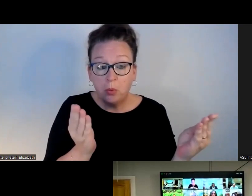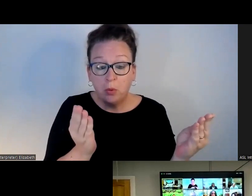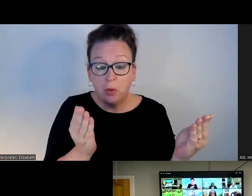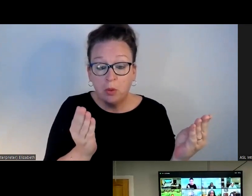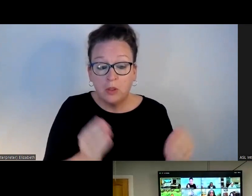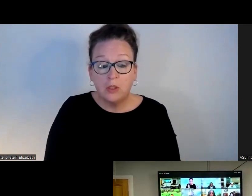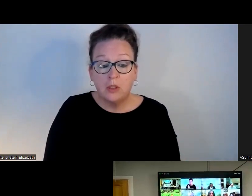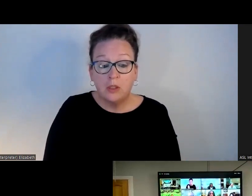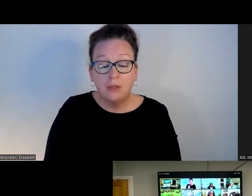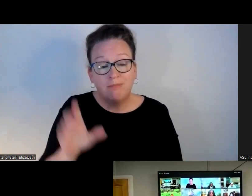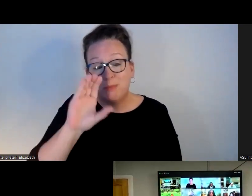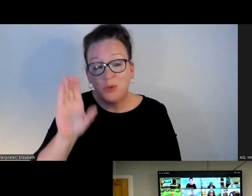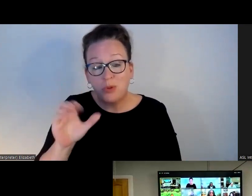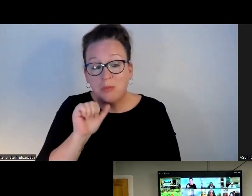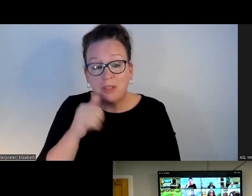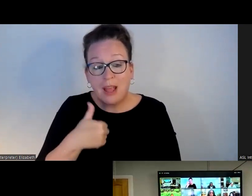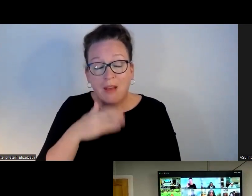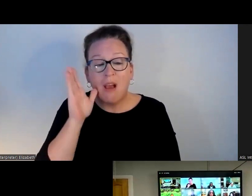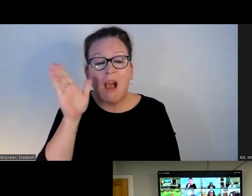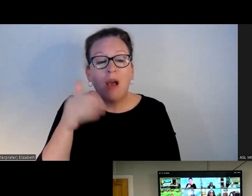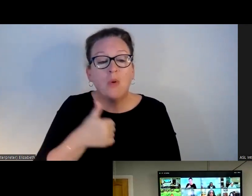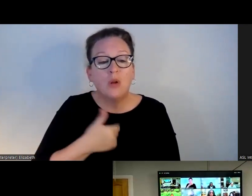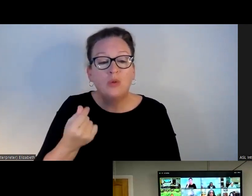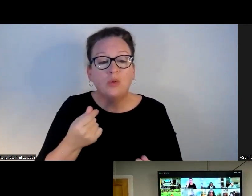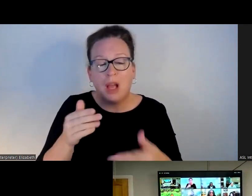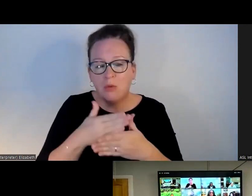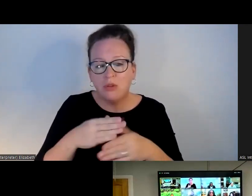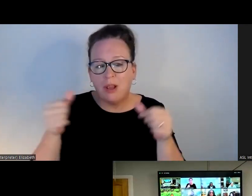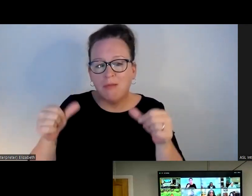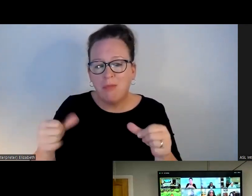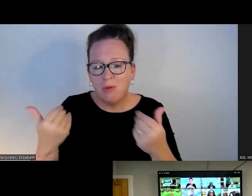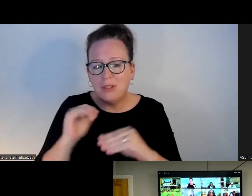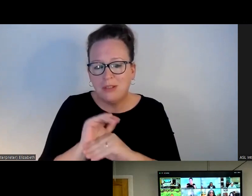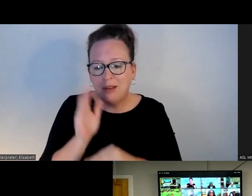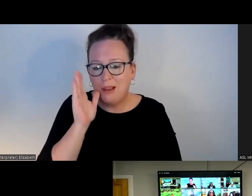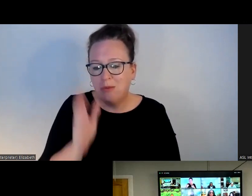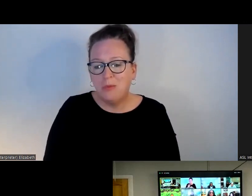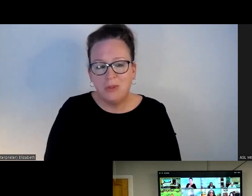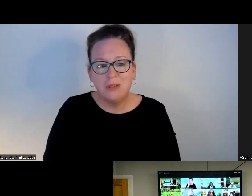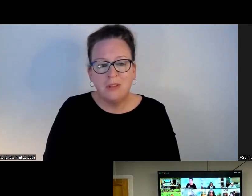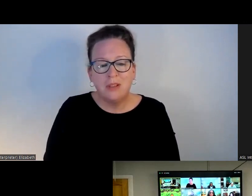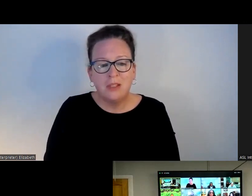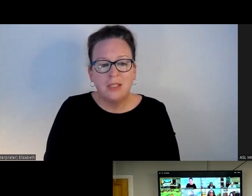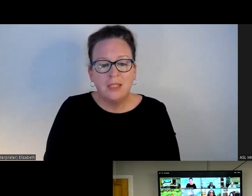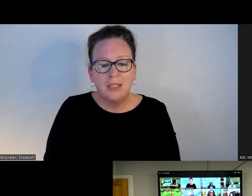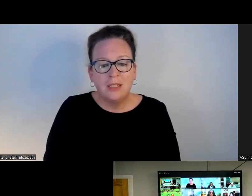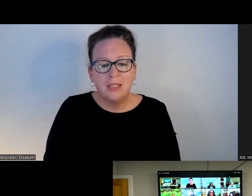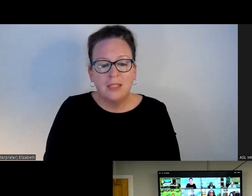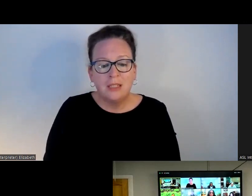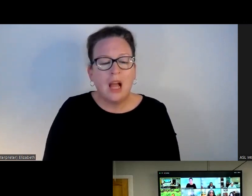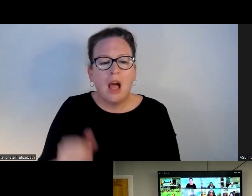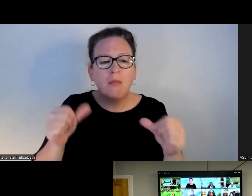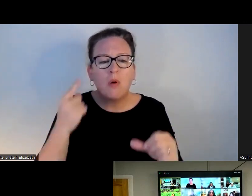since they don't have it, I'll share it tonight to the whole